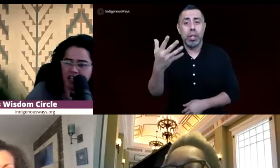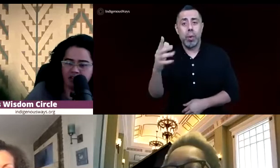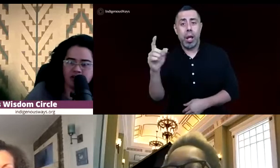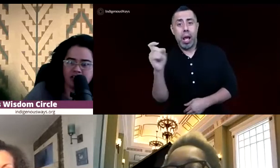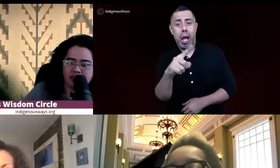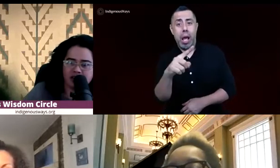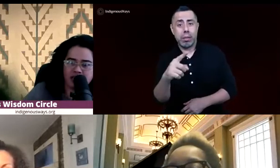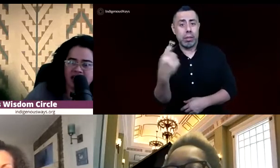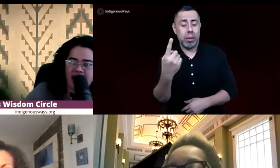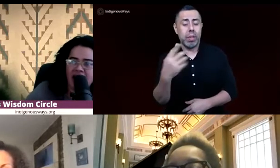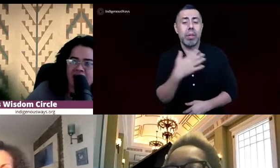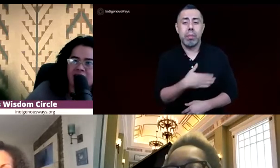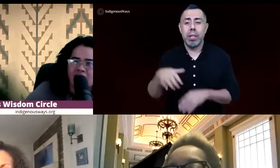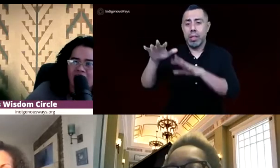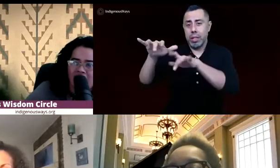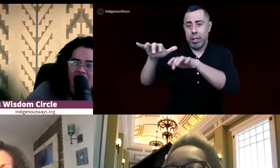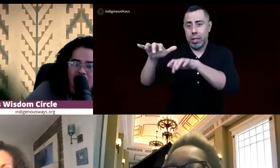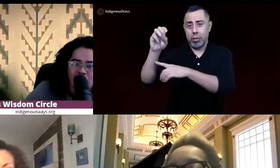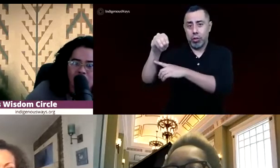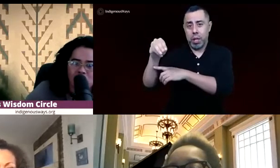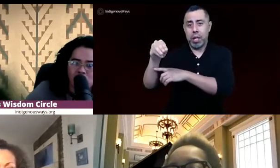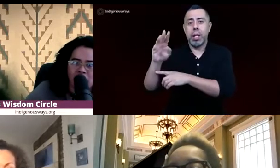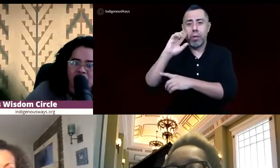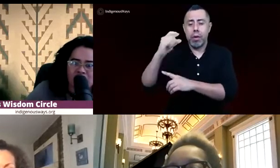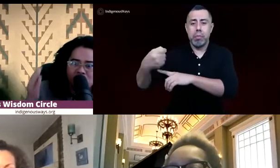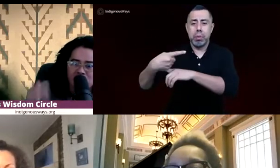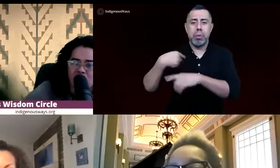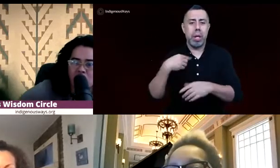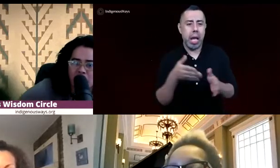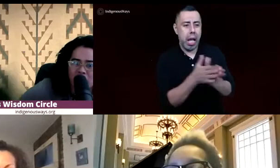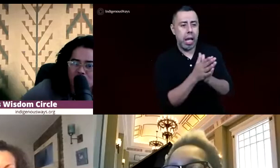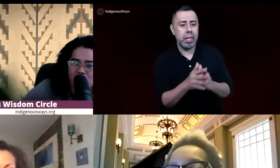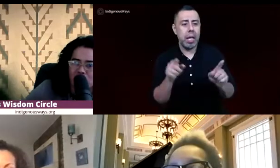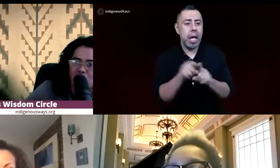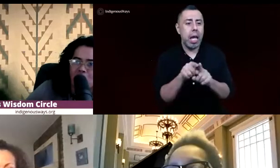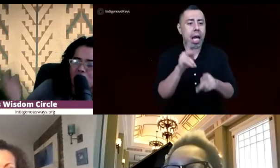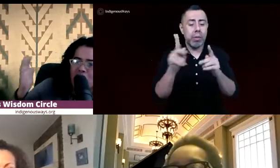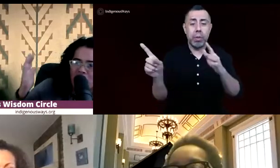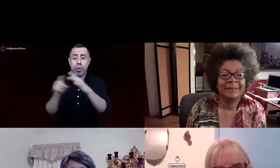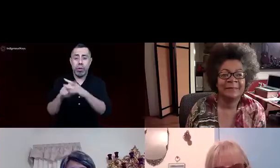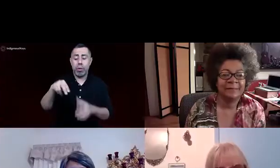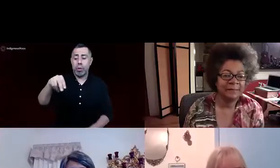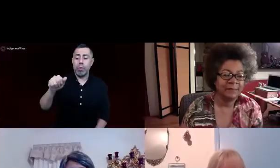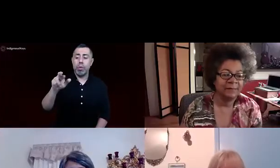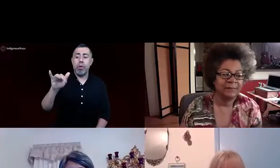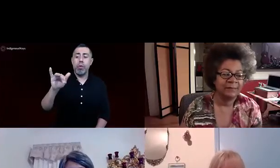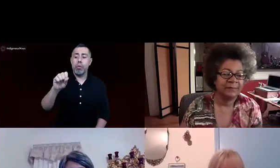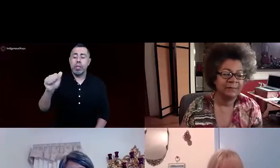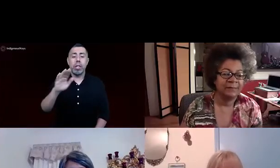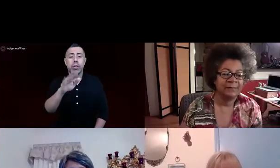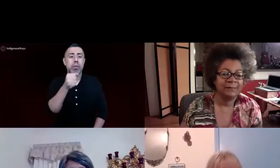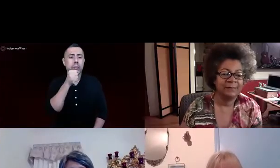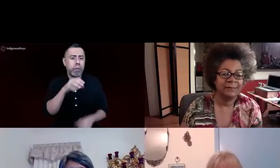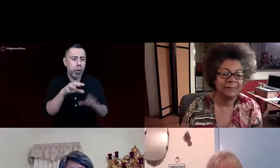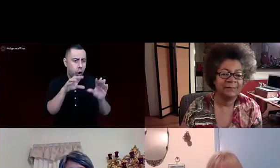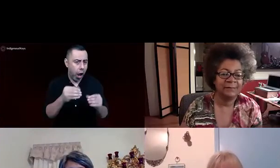chat those in so we can ask. As people are joining us, Narissa, your microphone's off, but is there anyone who would